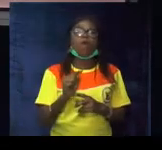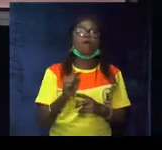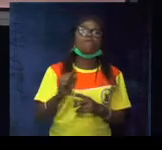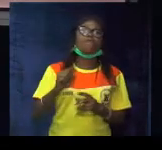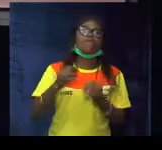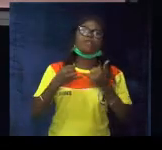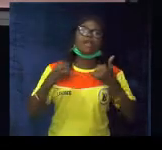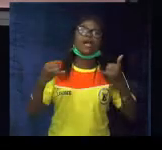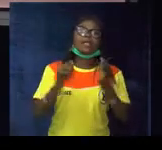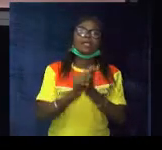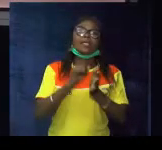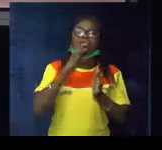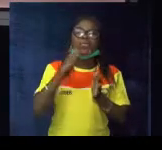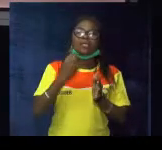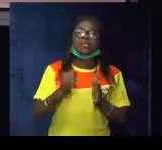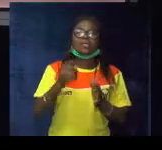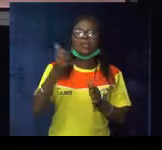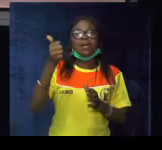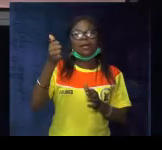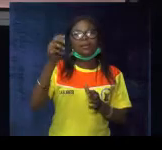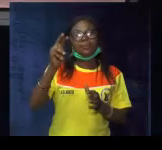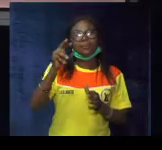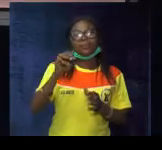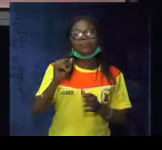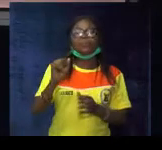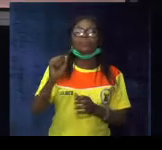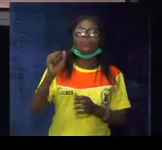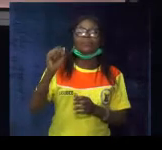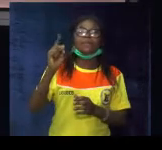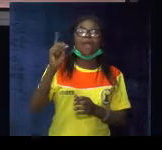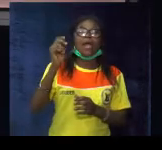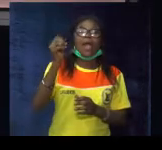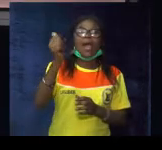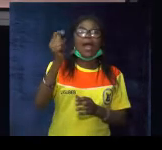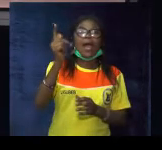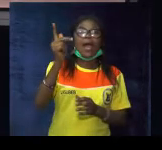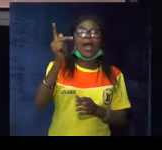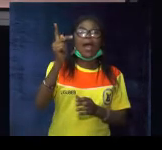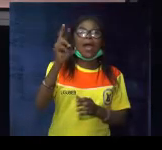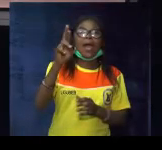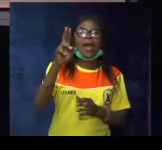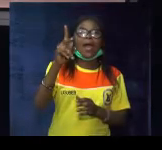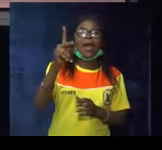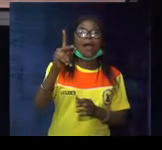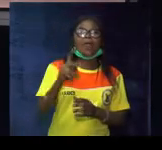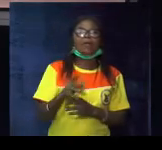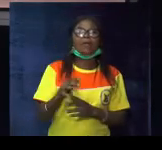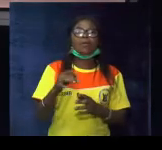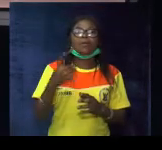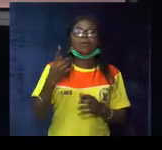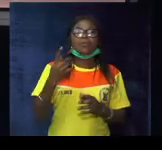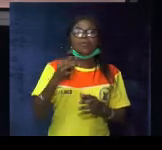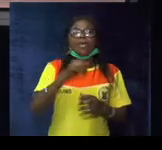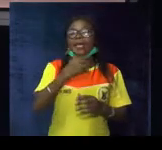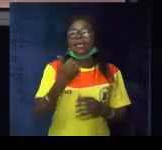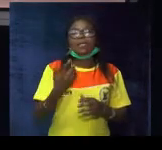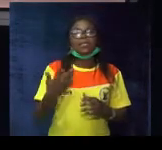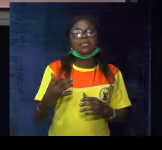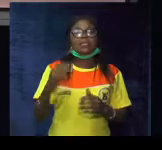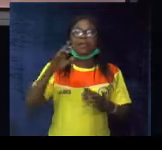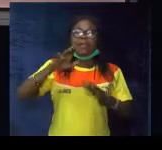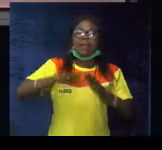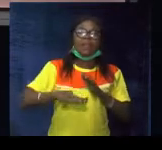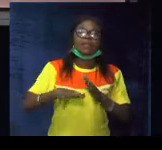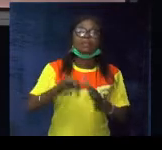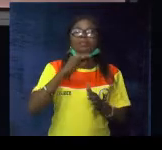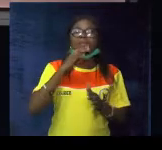arc. Remember that an arc is a part of the circumference. Circumference has to be closed. Anything less than the circumference is an